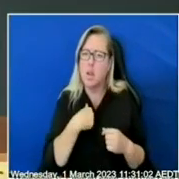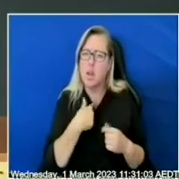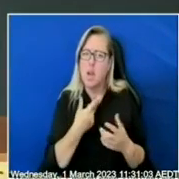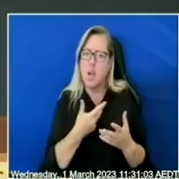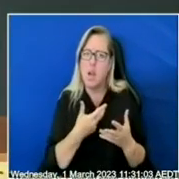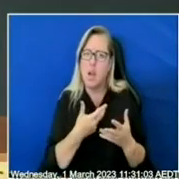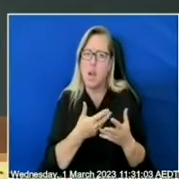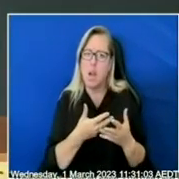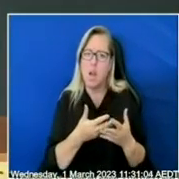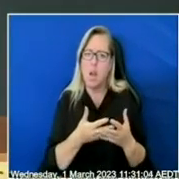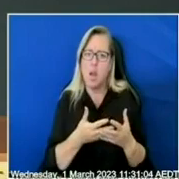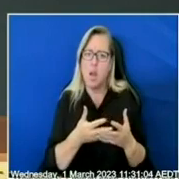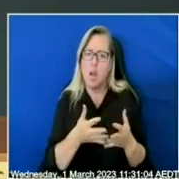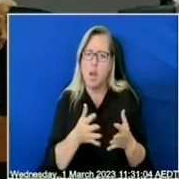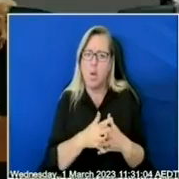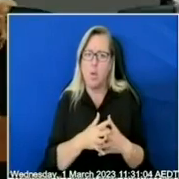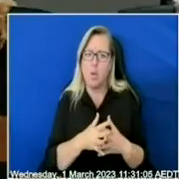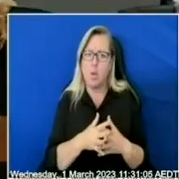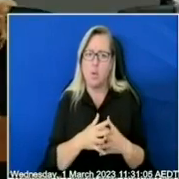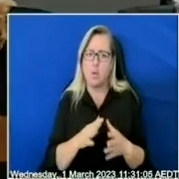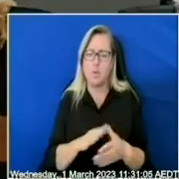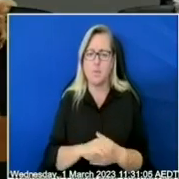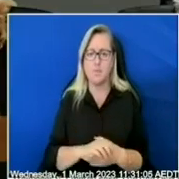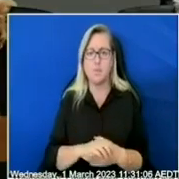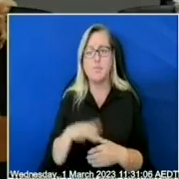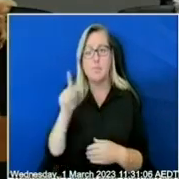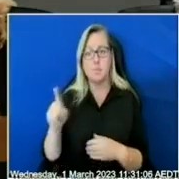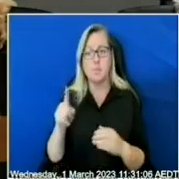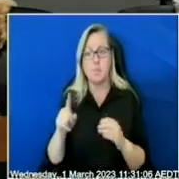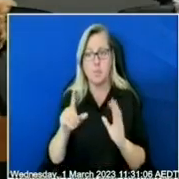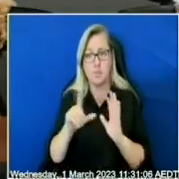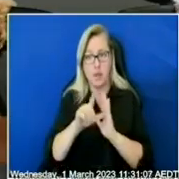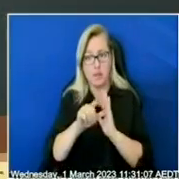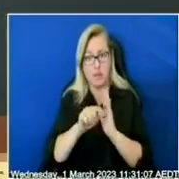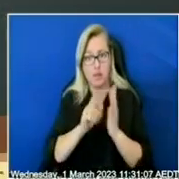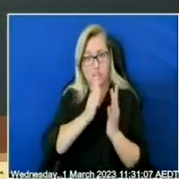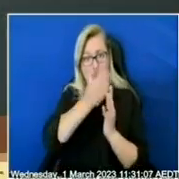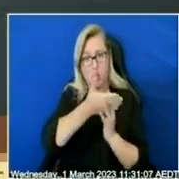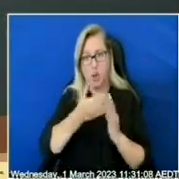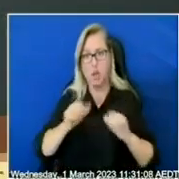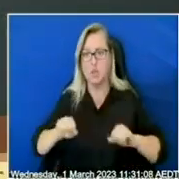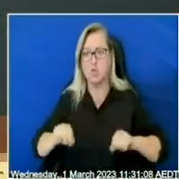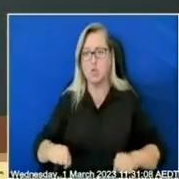And a convenient time for a break, Chair. Thank you. Thank you, Council.